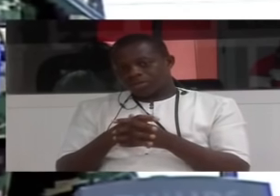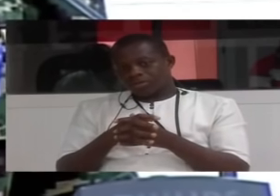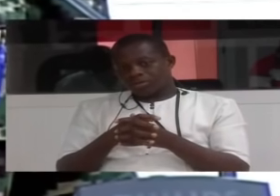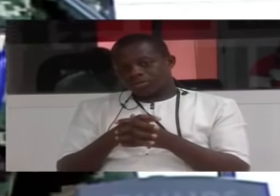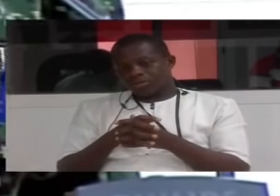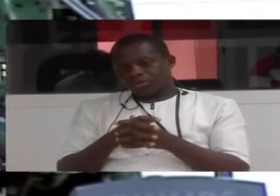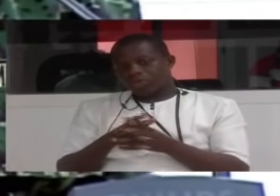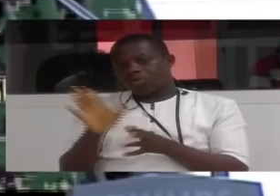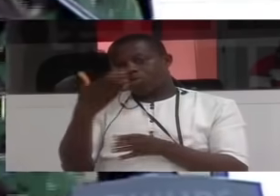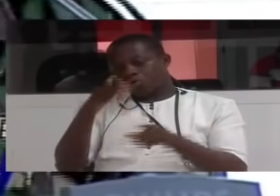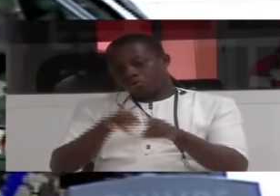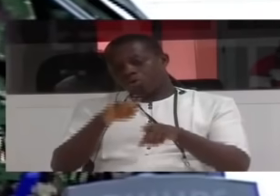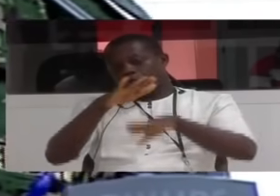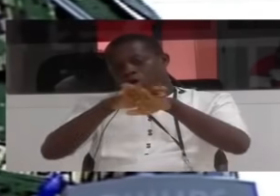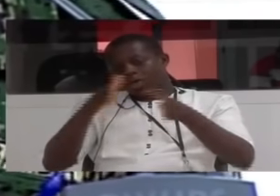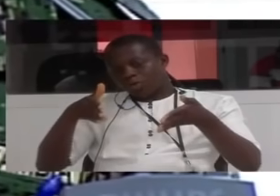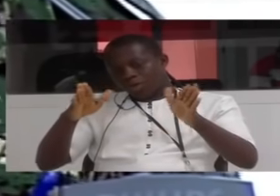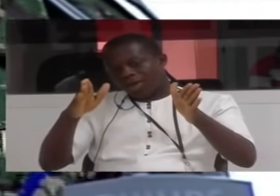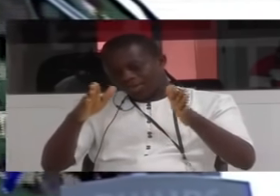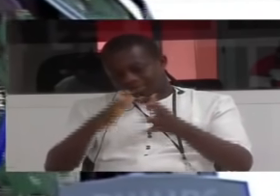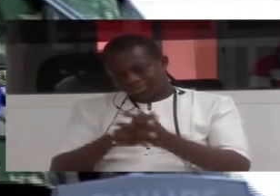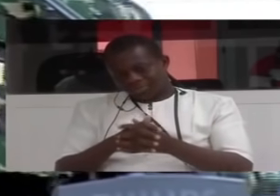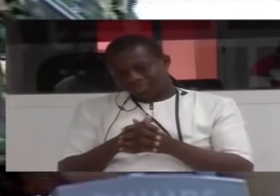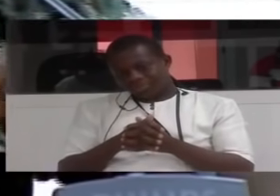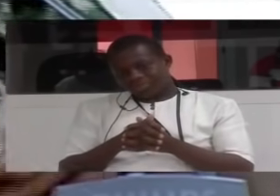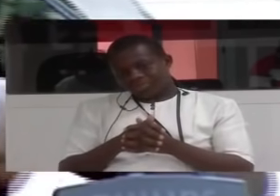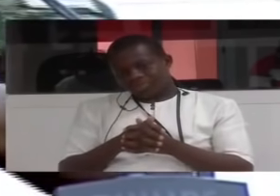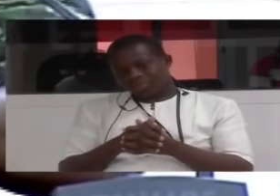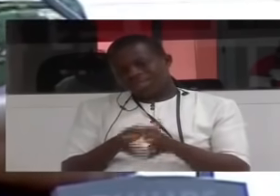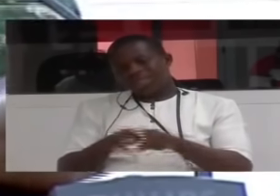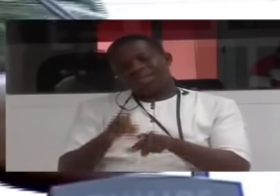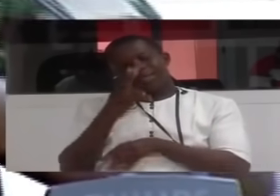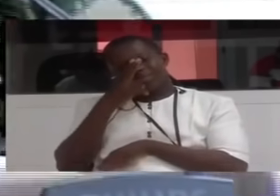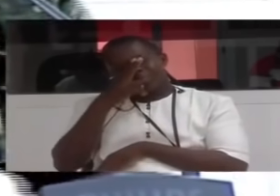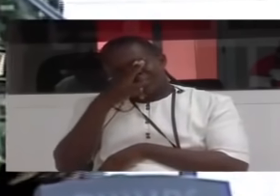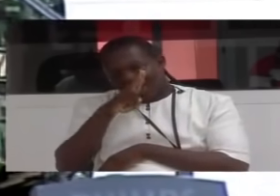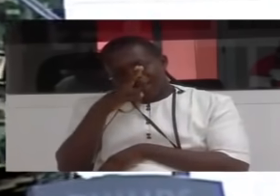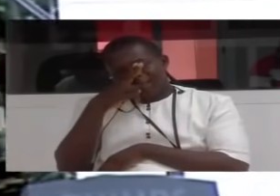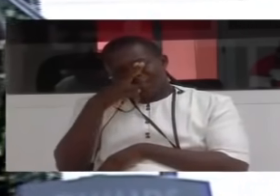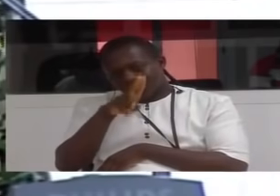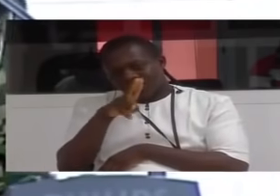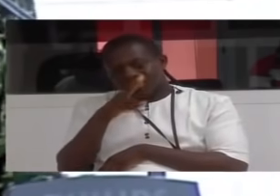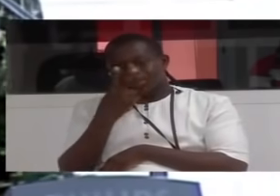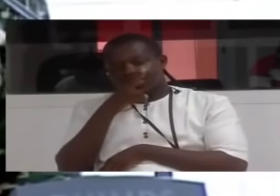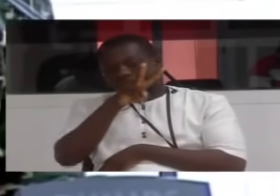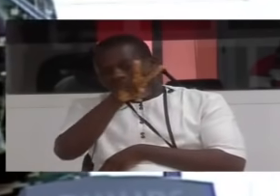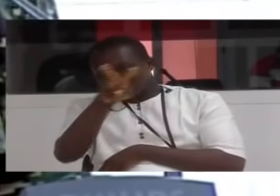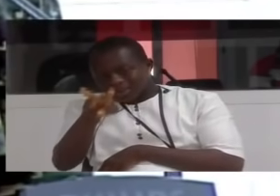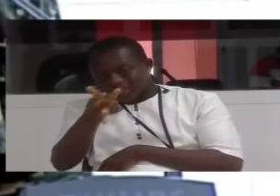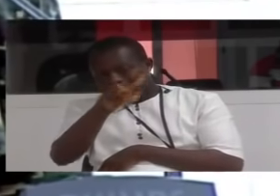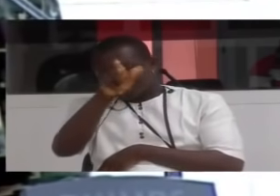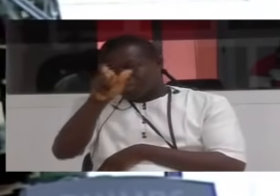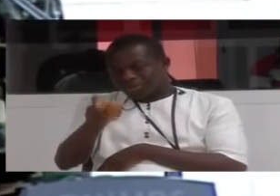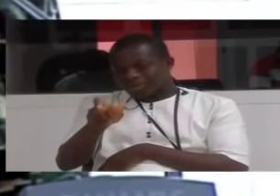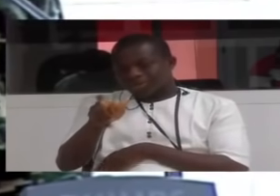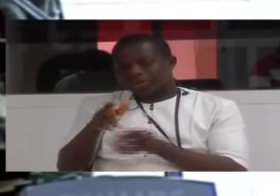bi. Wa dem len ci tali bi. Go out onto the road. Ngen fexé be gis ki. Do all you can until you